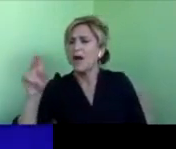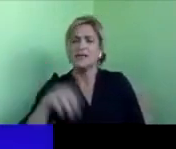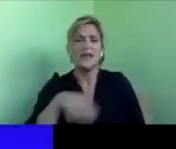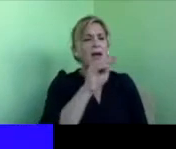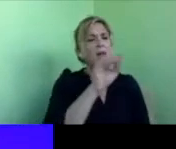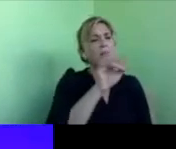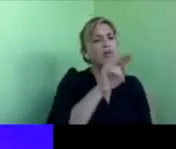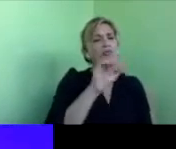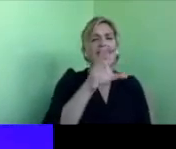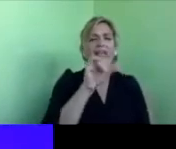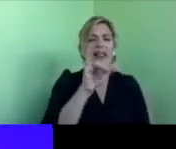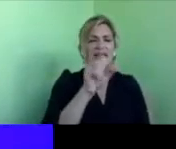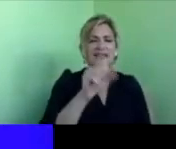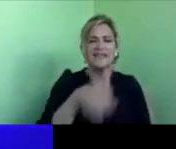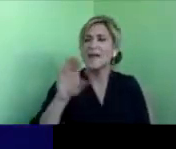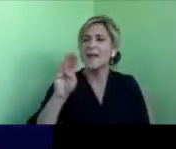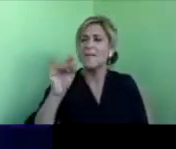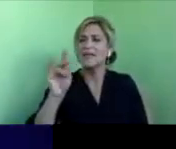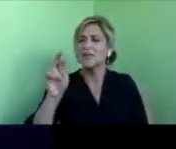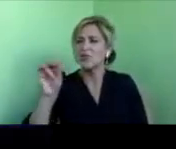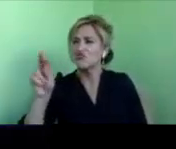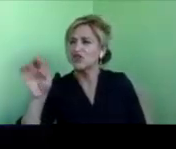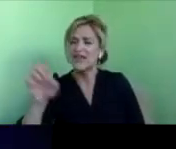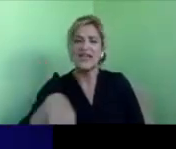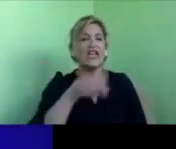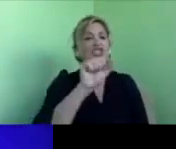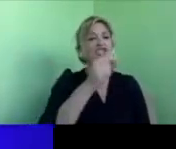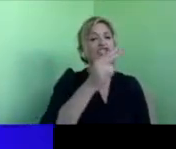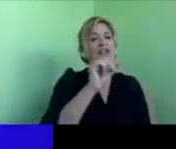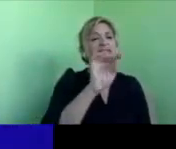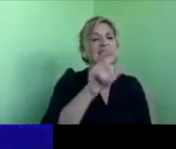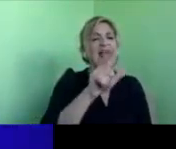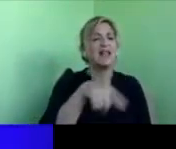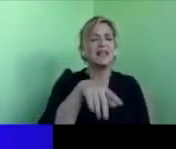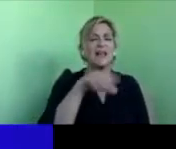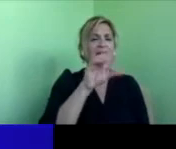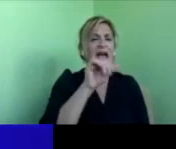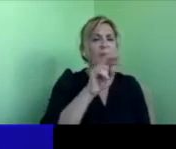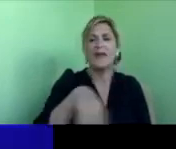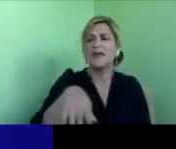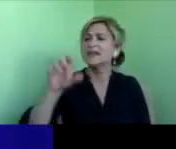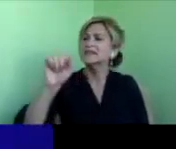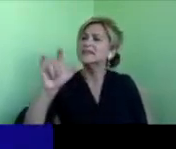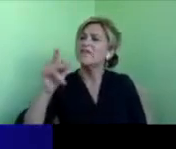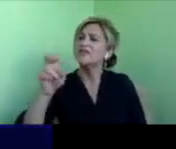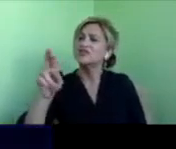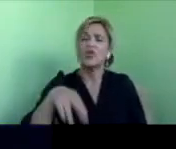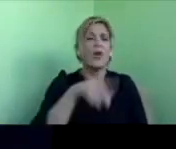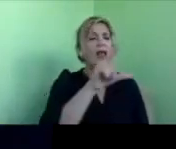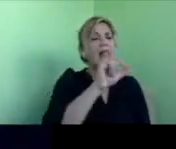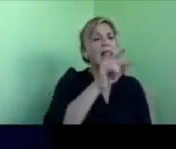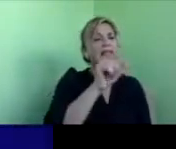Buffy St. Marie, Chantal Ackerman, Sylvester, Linda Naucklin, Audra